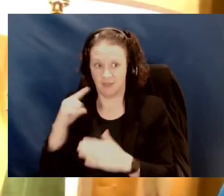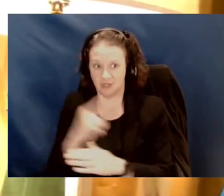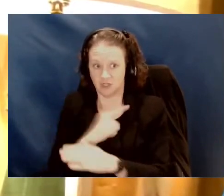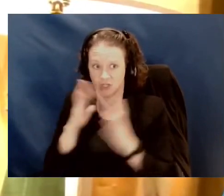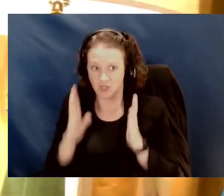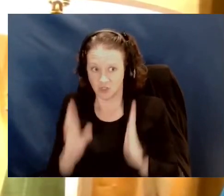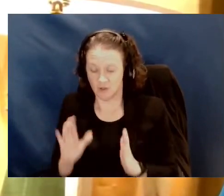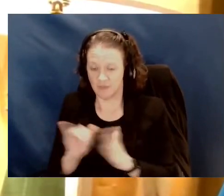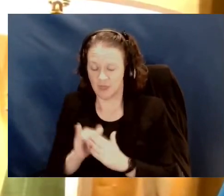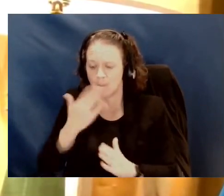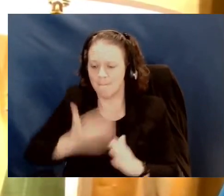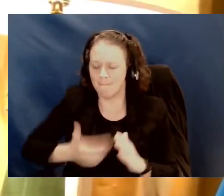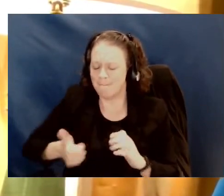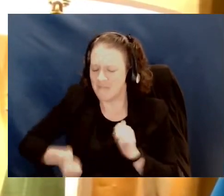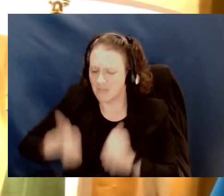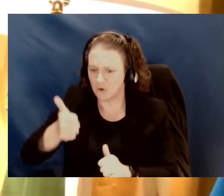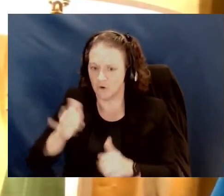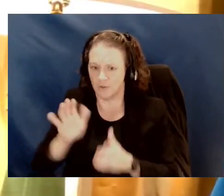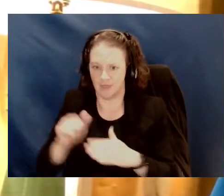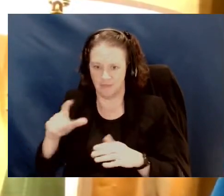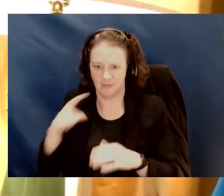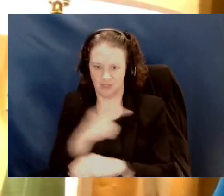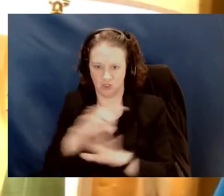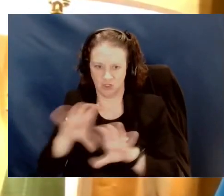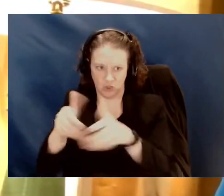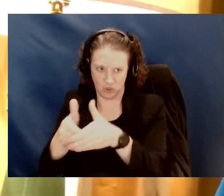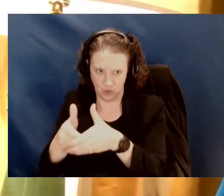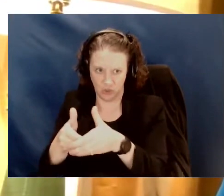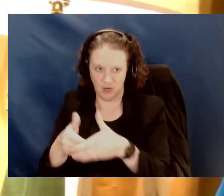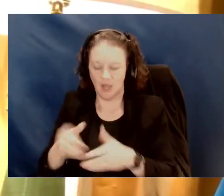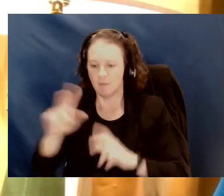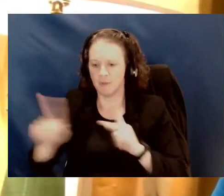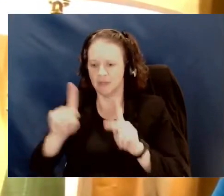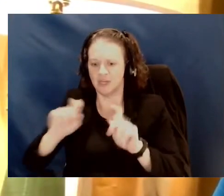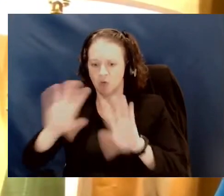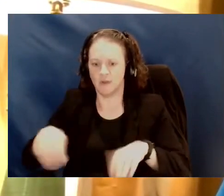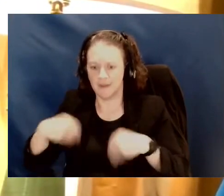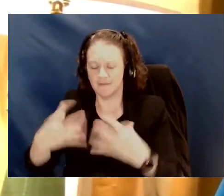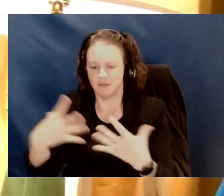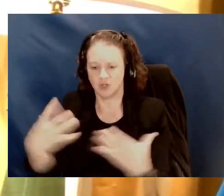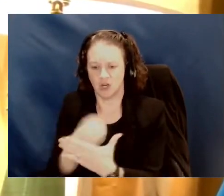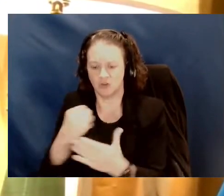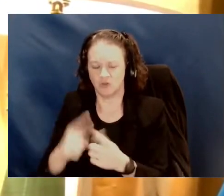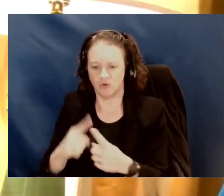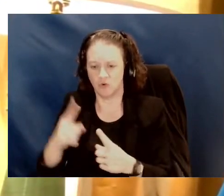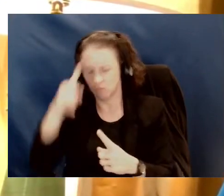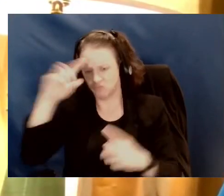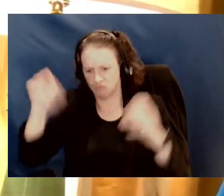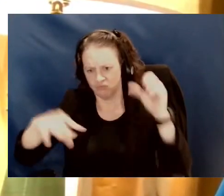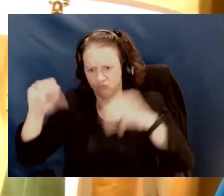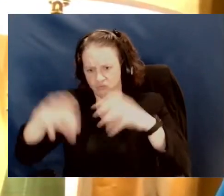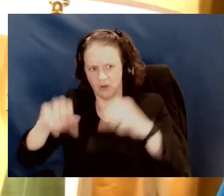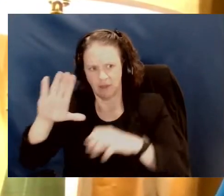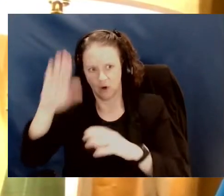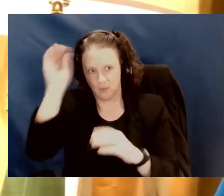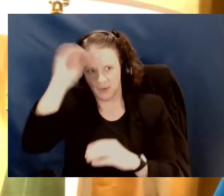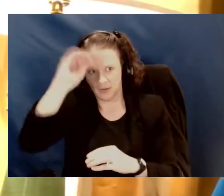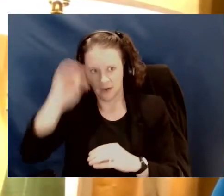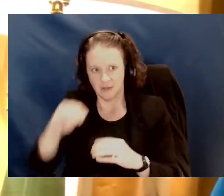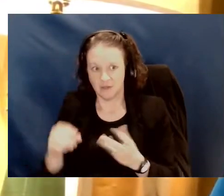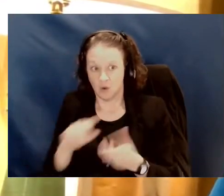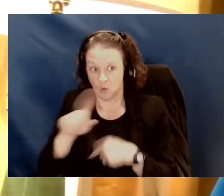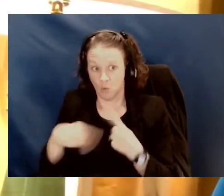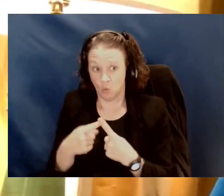the chance to weigh in. And had they been given that chance to weigh in on this large, bigger than